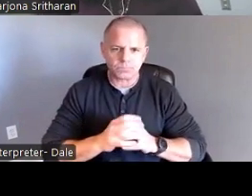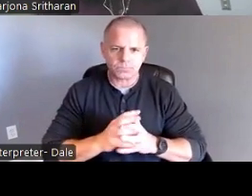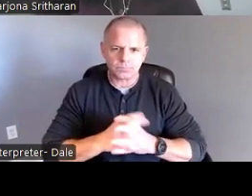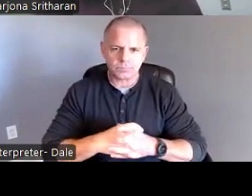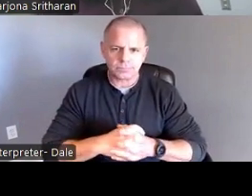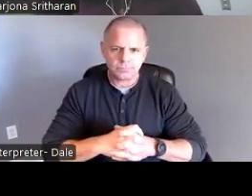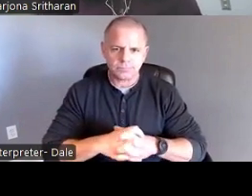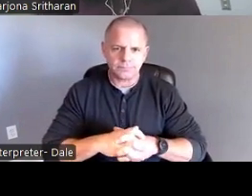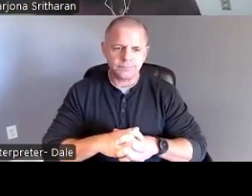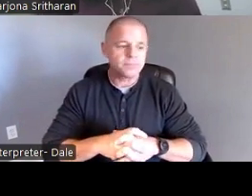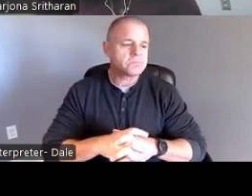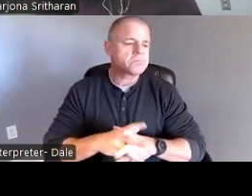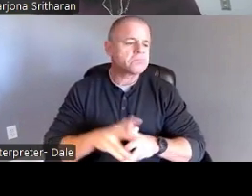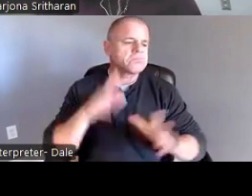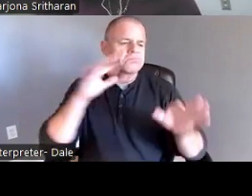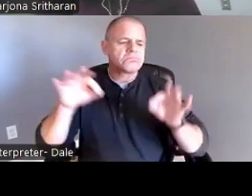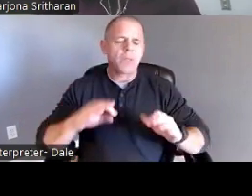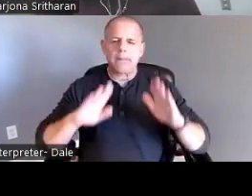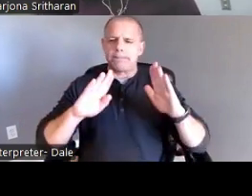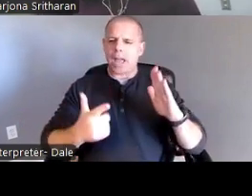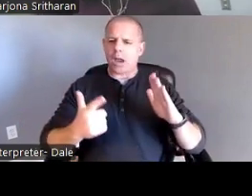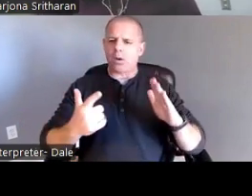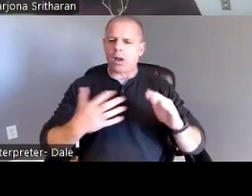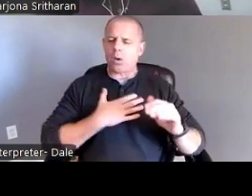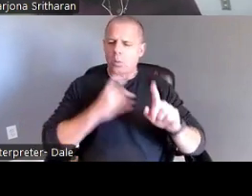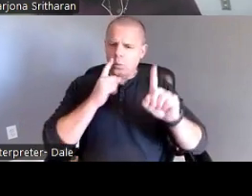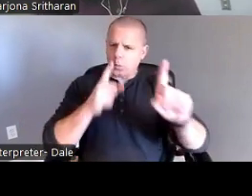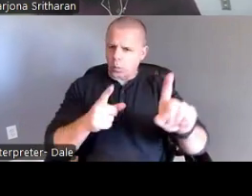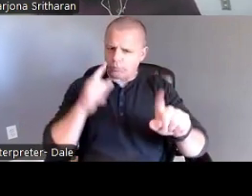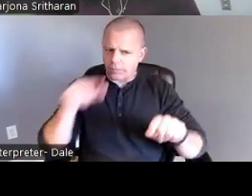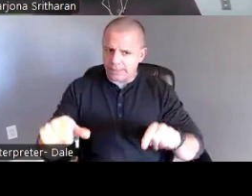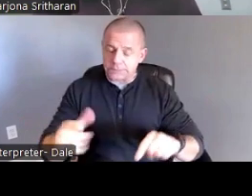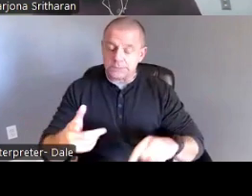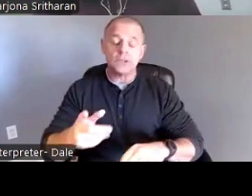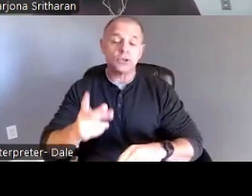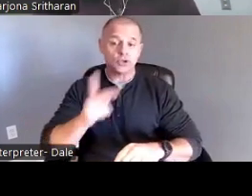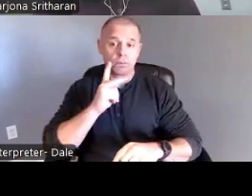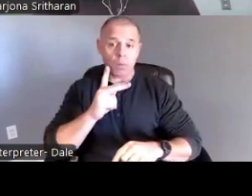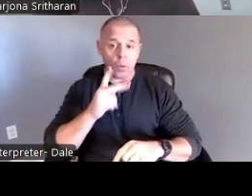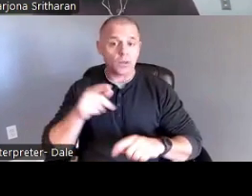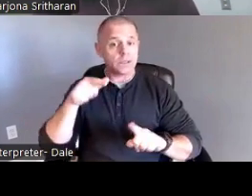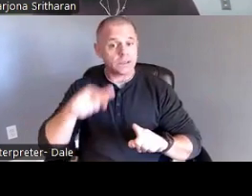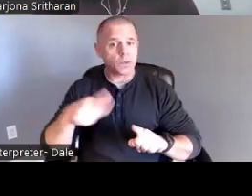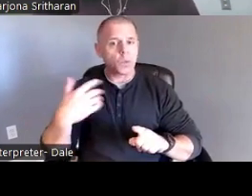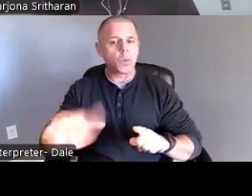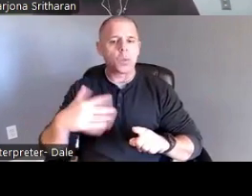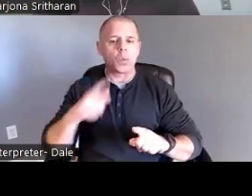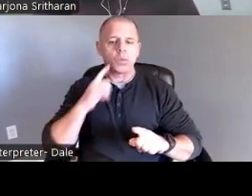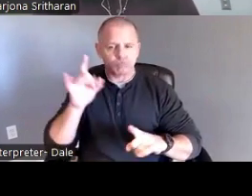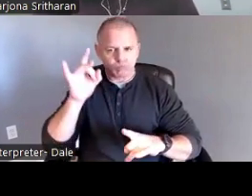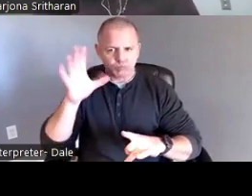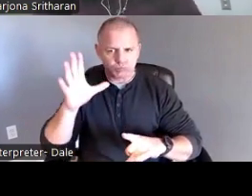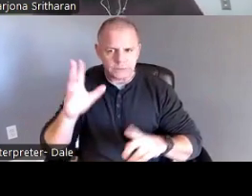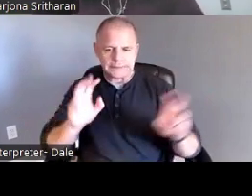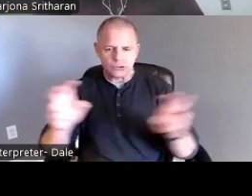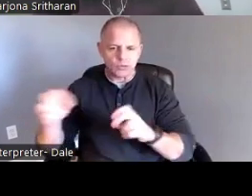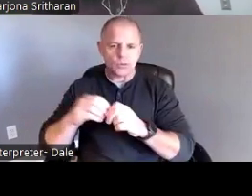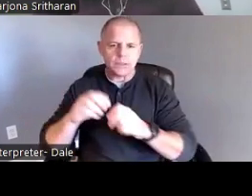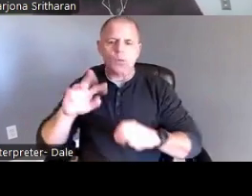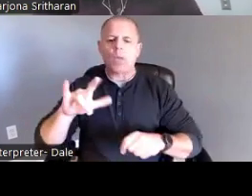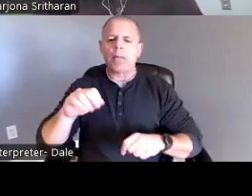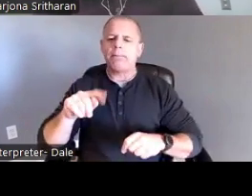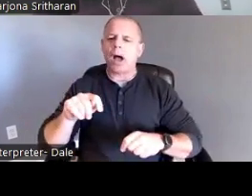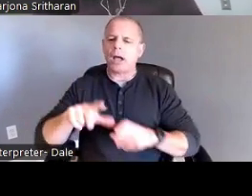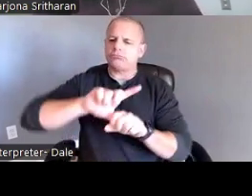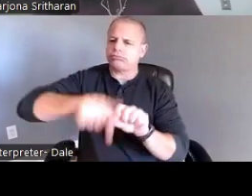So some background on what we were trying to do. Smoking is a particularly pressing issue in Wilmot's catchment area,